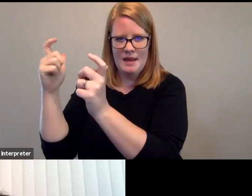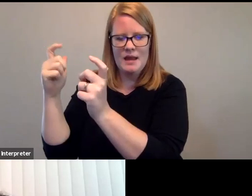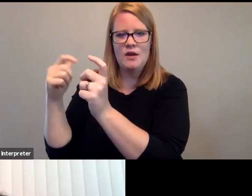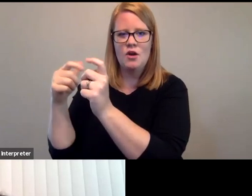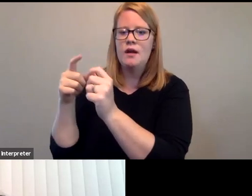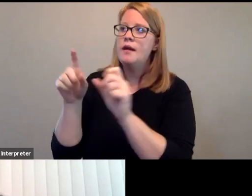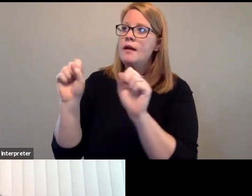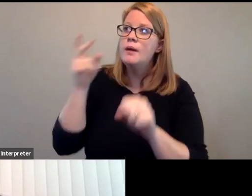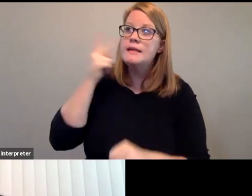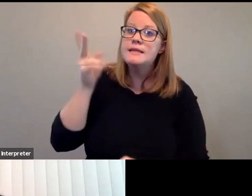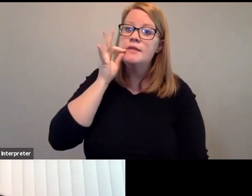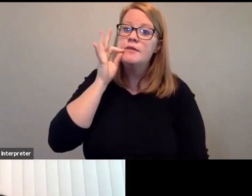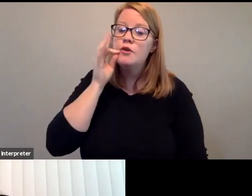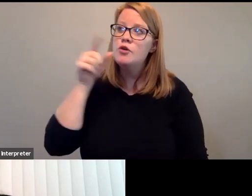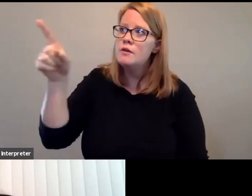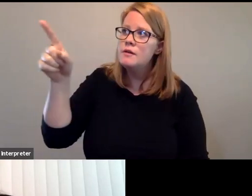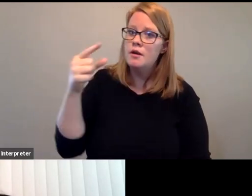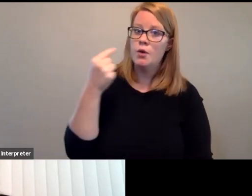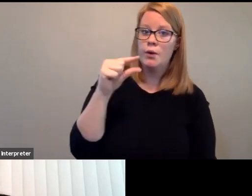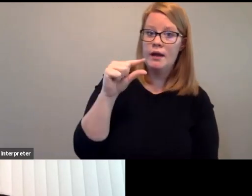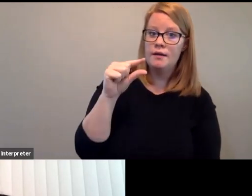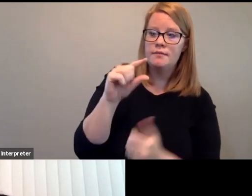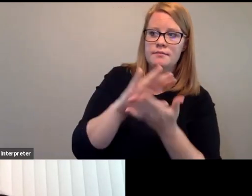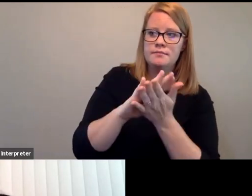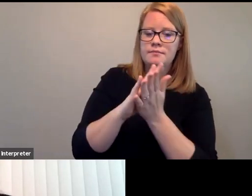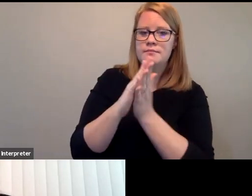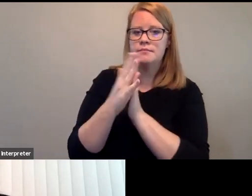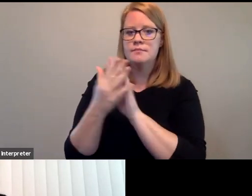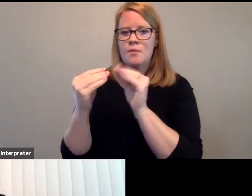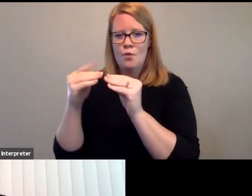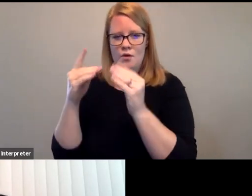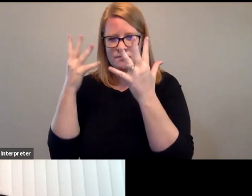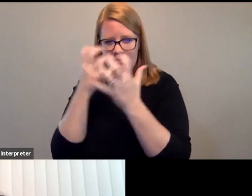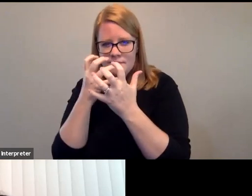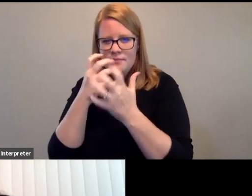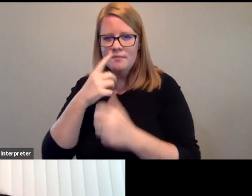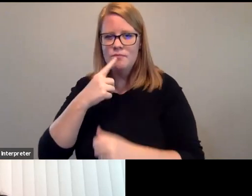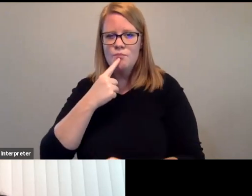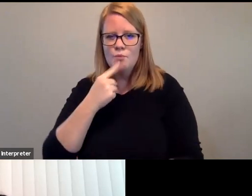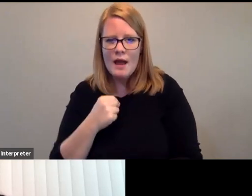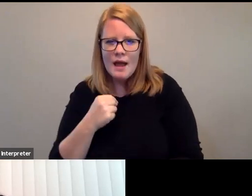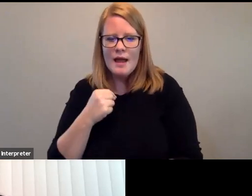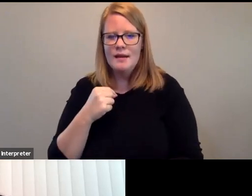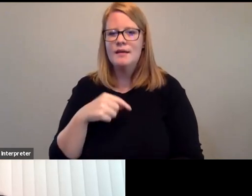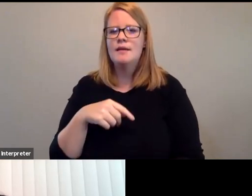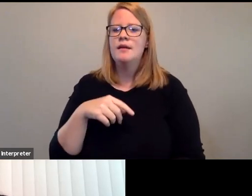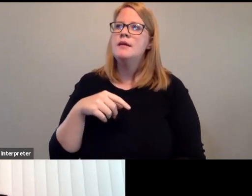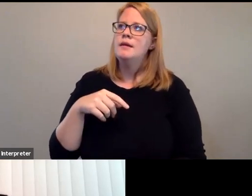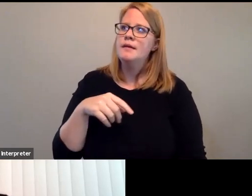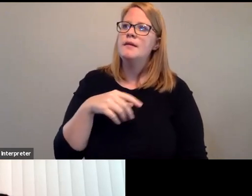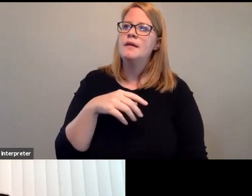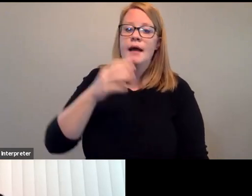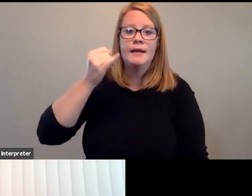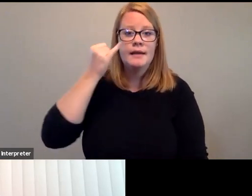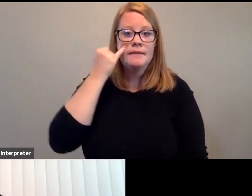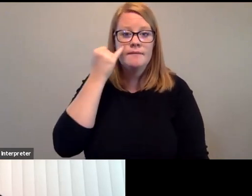red, and it'll start to get like, you know, a deeper, prettier, more redder kind of magenta colored. And then they start to, if you